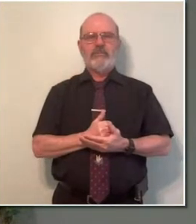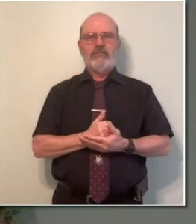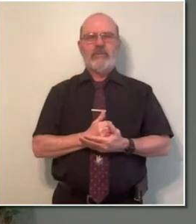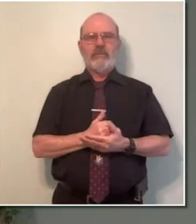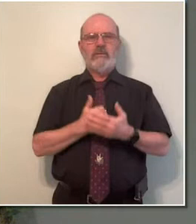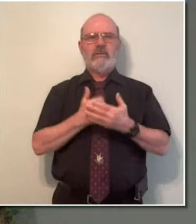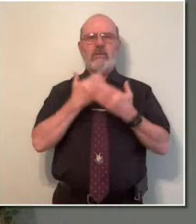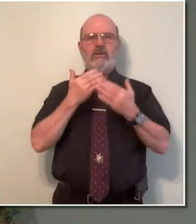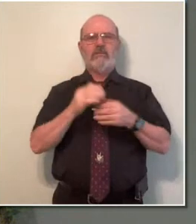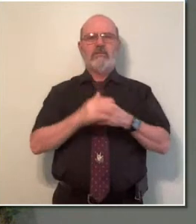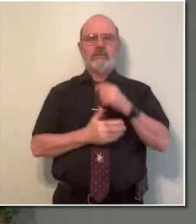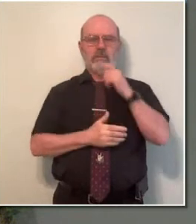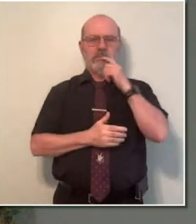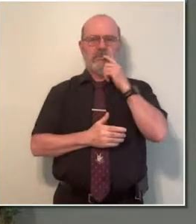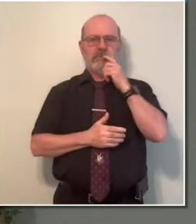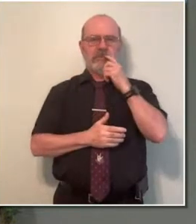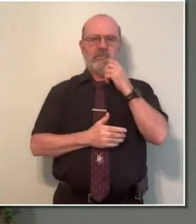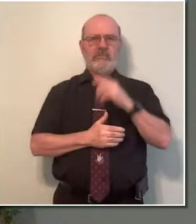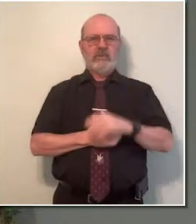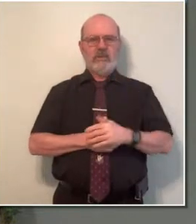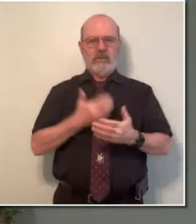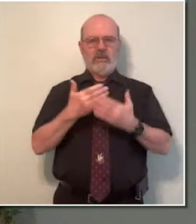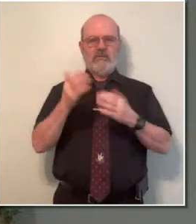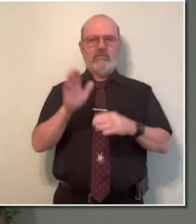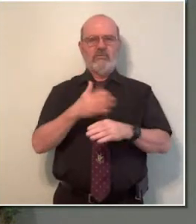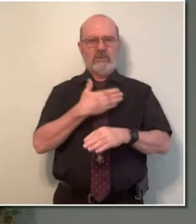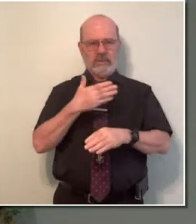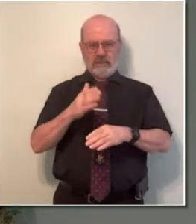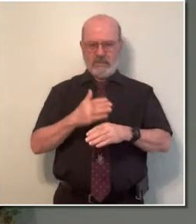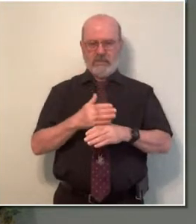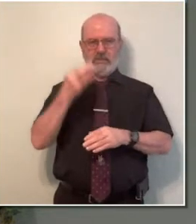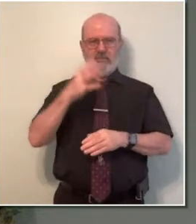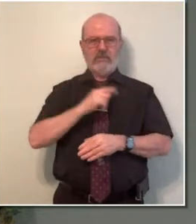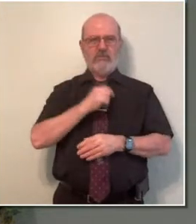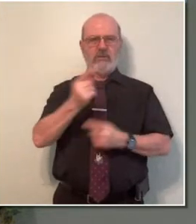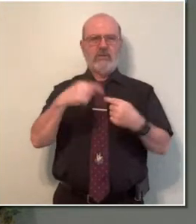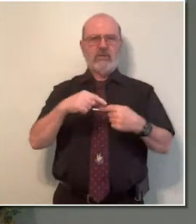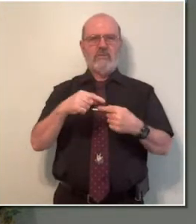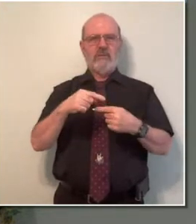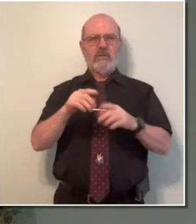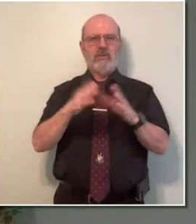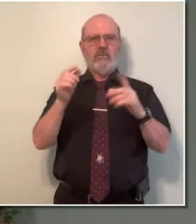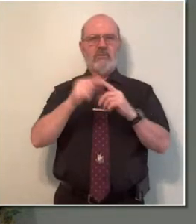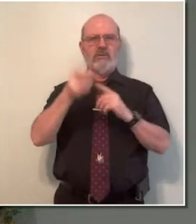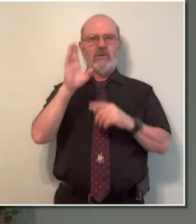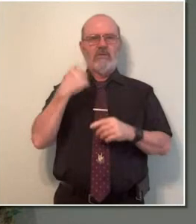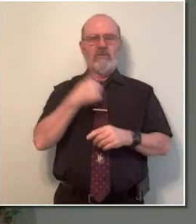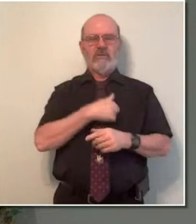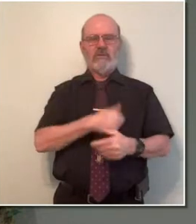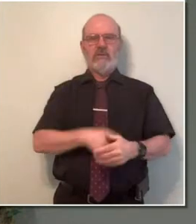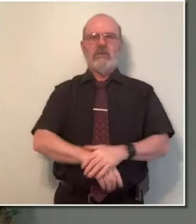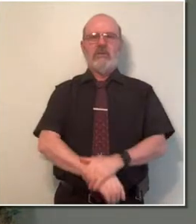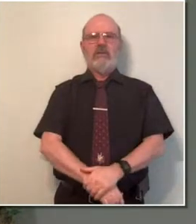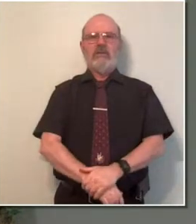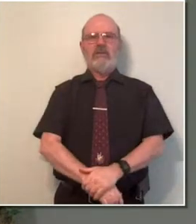Amen. Praise the Lord. Thank you for that good singing. And Pastor Tricky's going to come and open the Word of God.